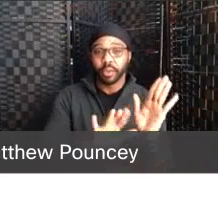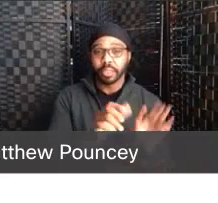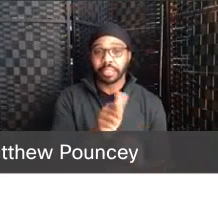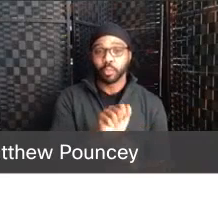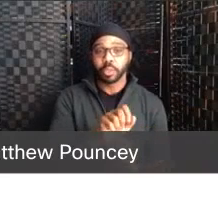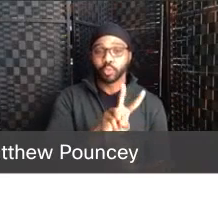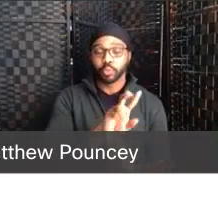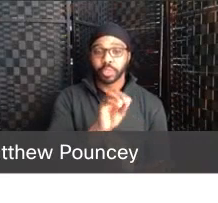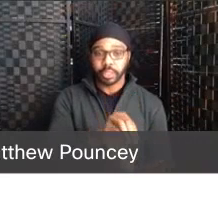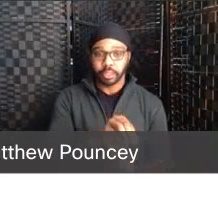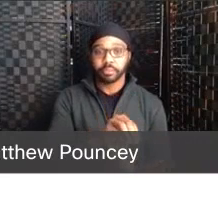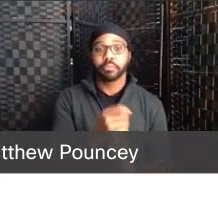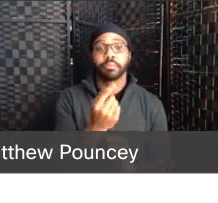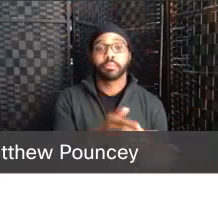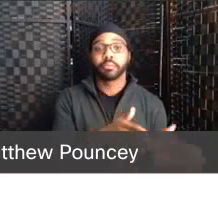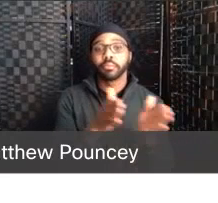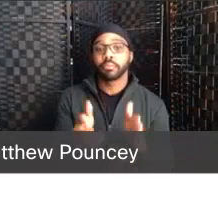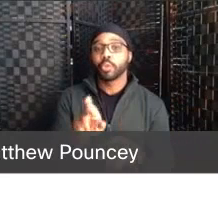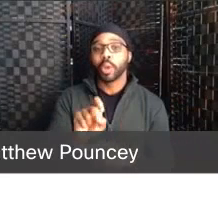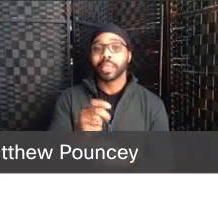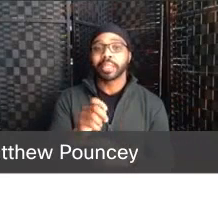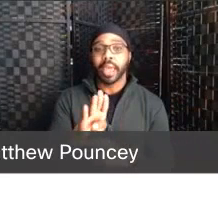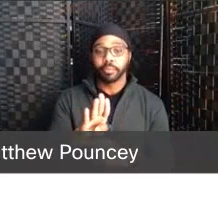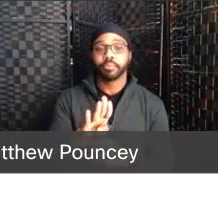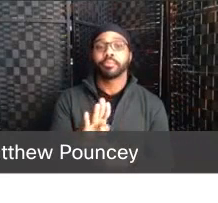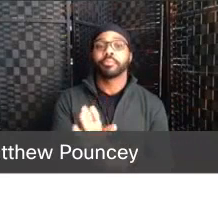Within residential habilitation, the